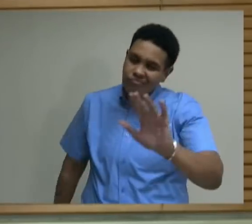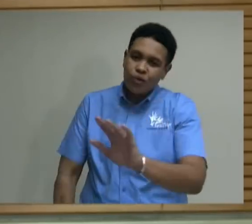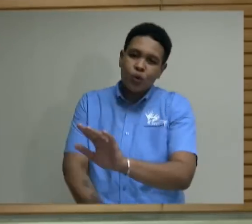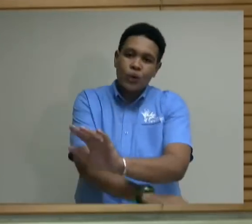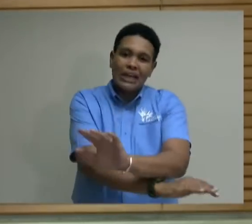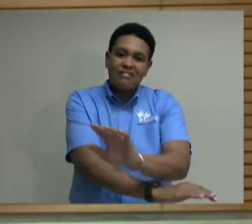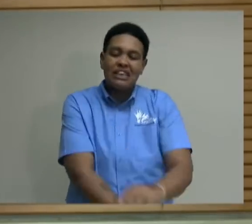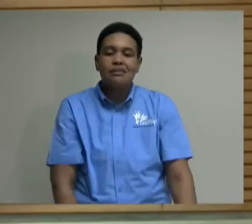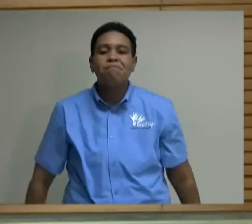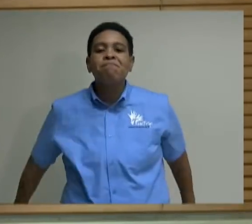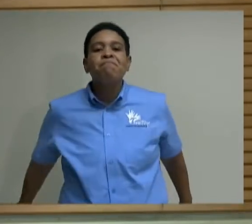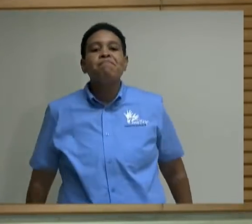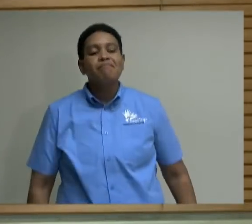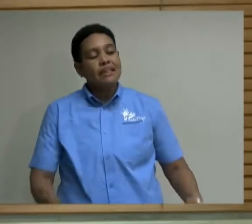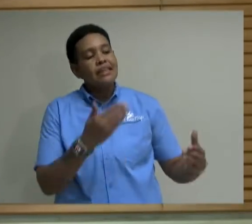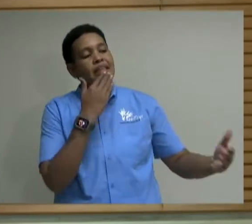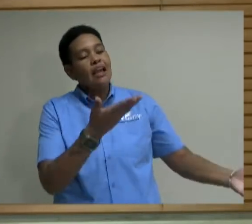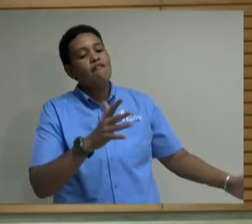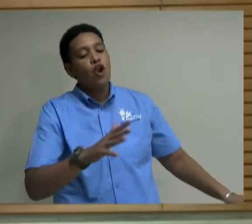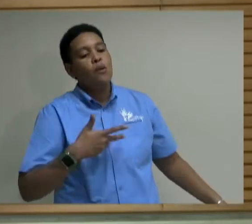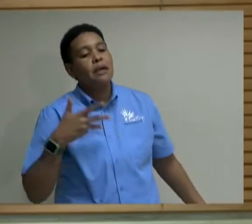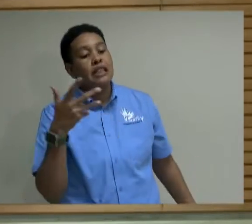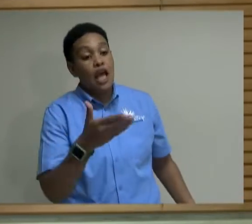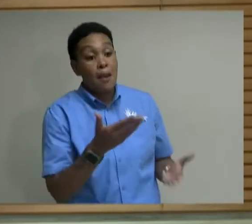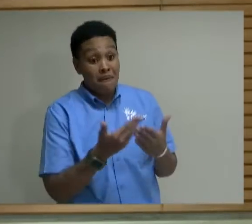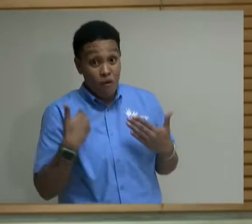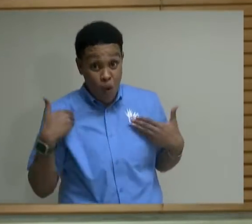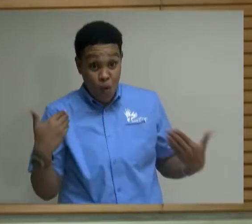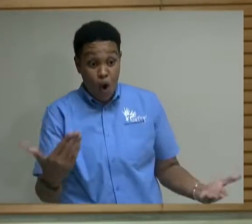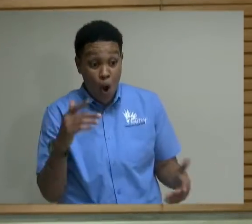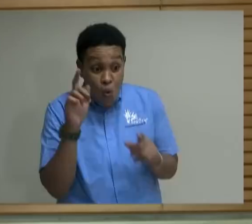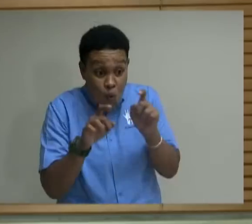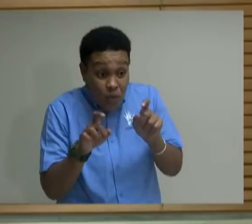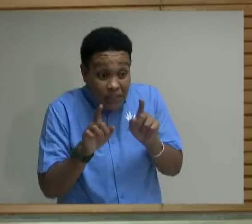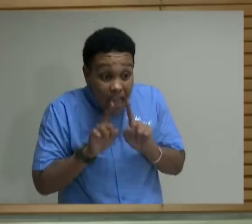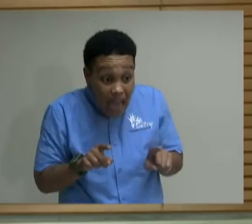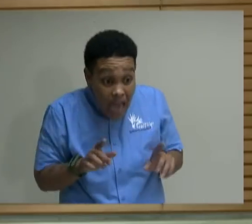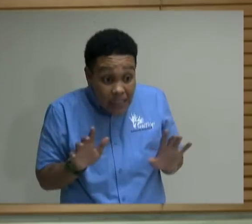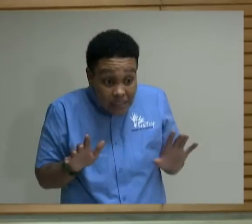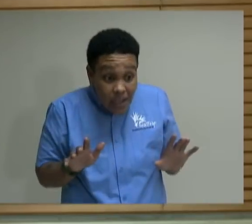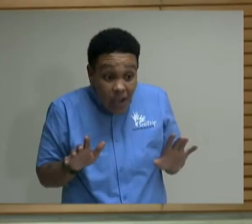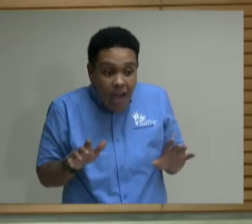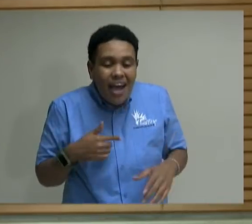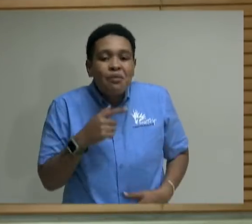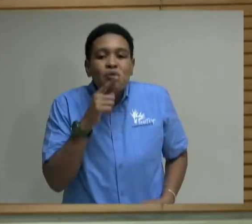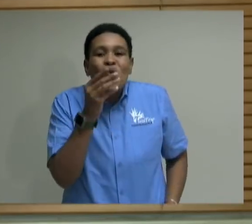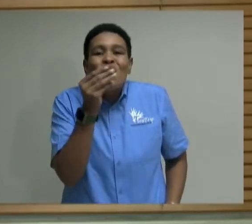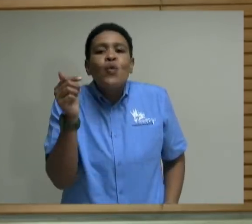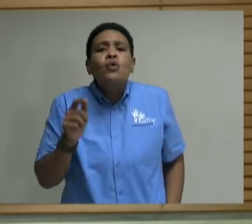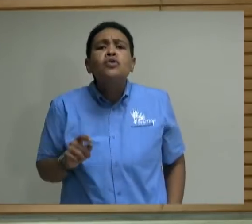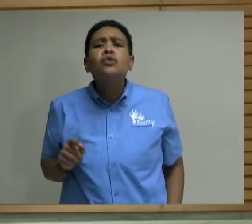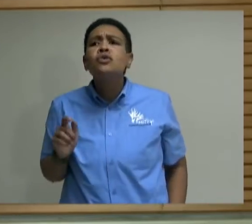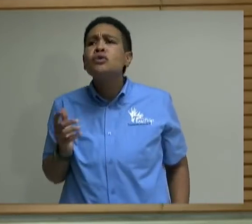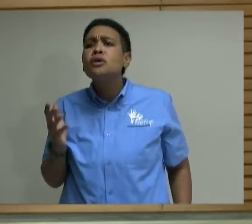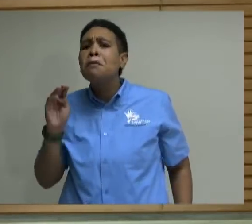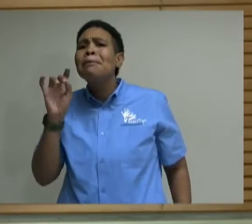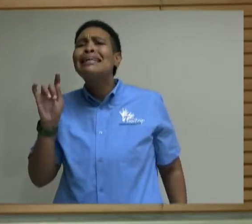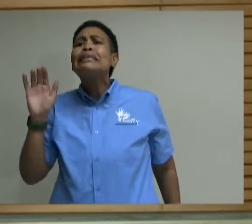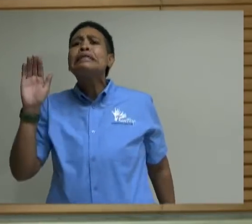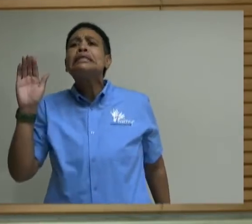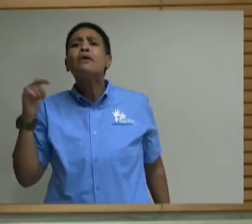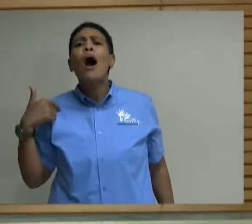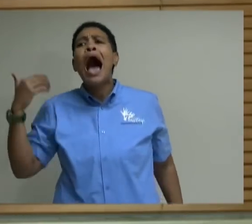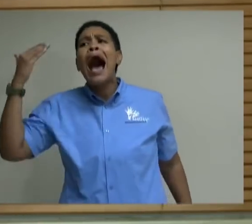sir. Thank you very much for having me. And then before we get to our questions, I'm sure there are a few questions that the media will have. I want to